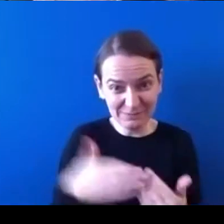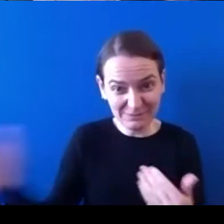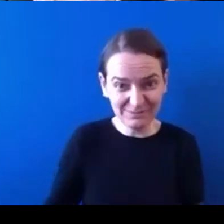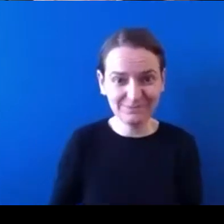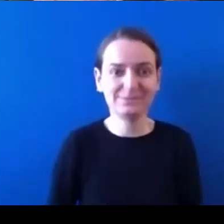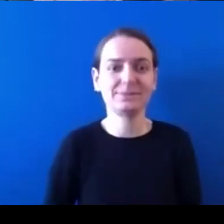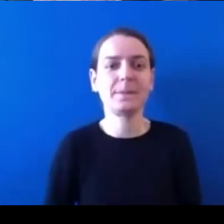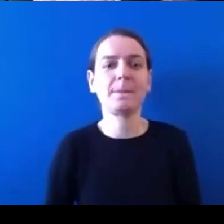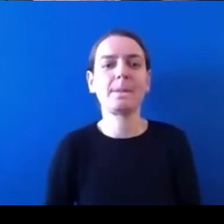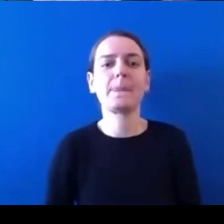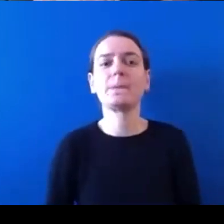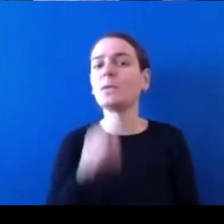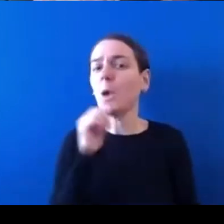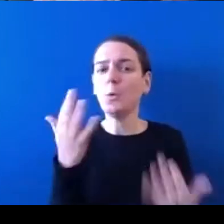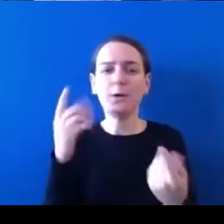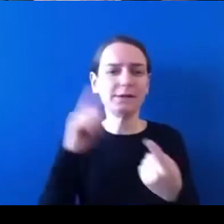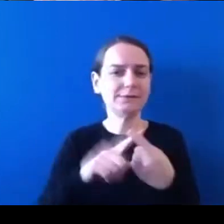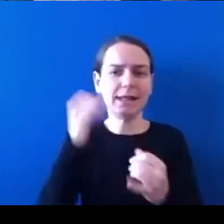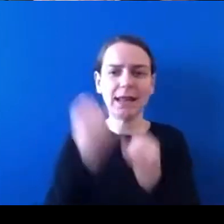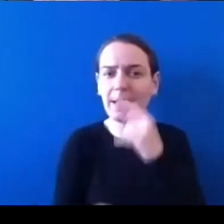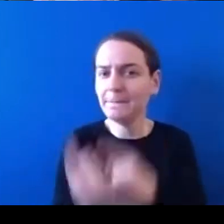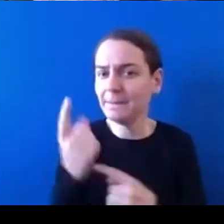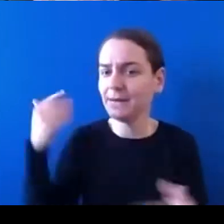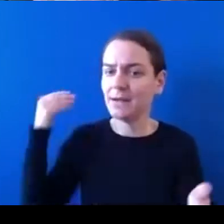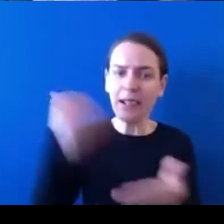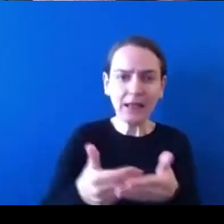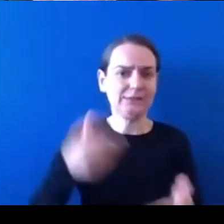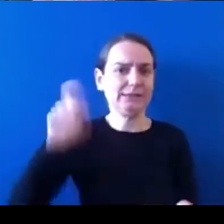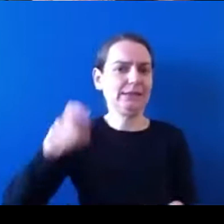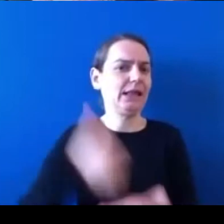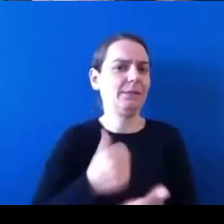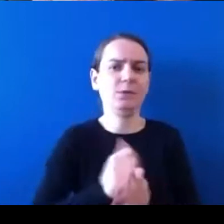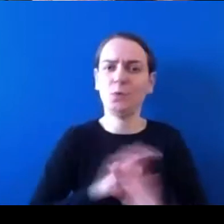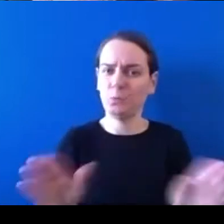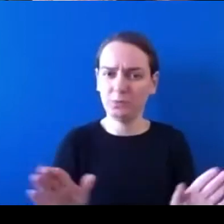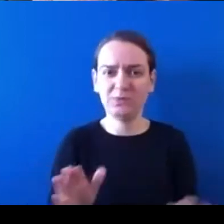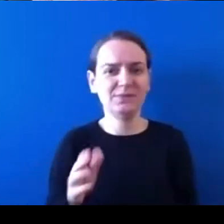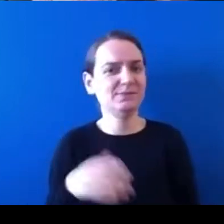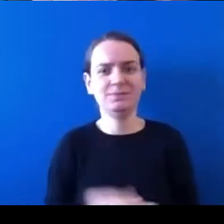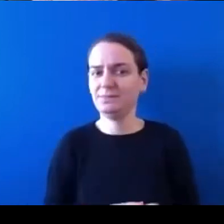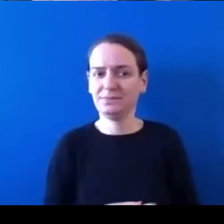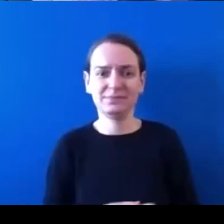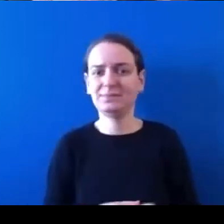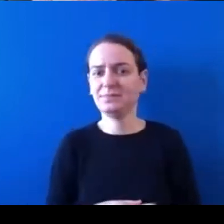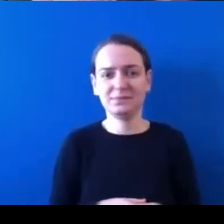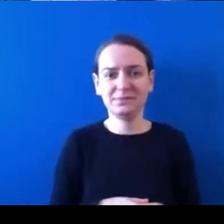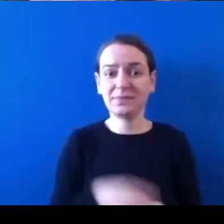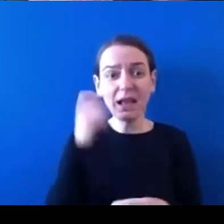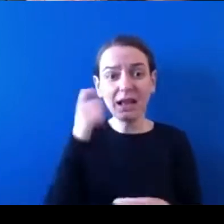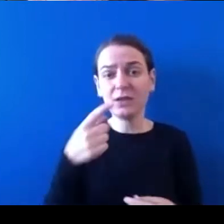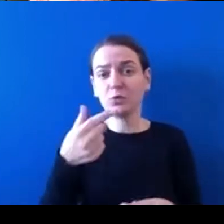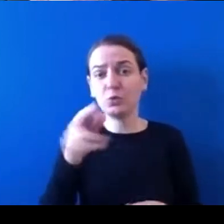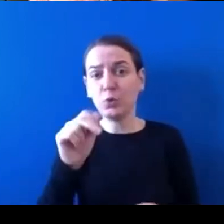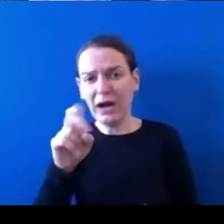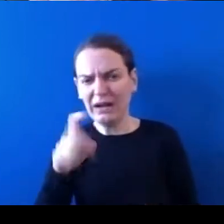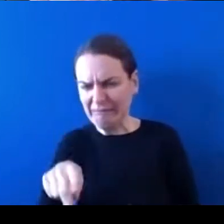A reminder that parents can't get health or grade information. You have to sign special forms for them to be able to call up the school and say